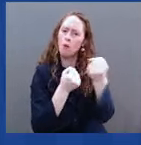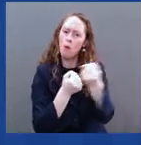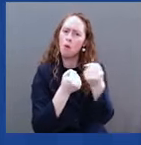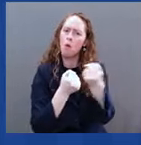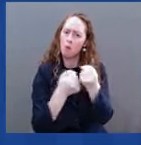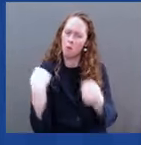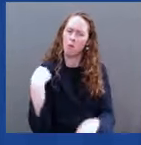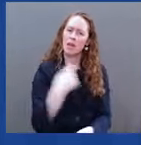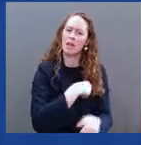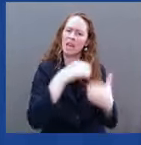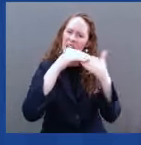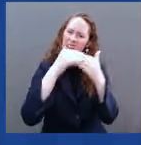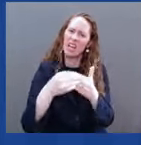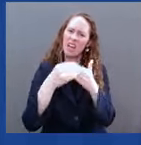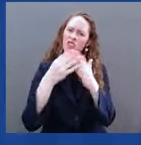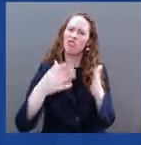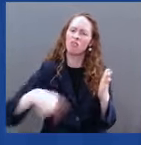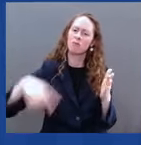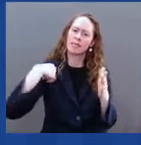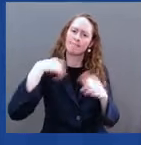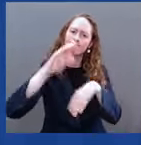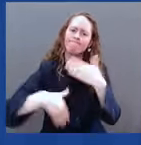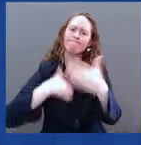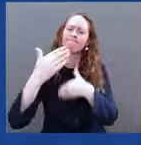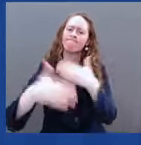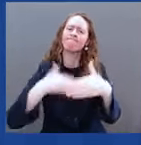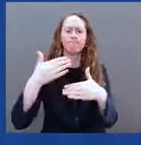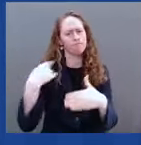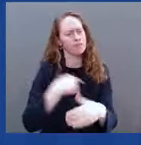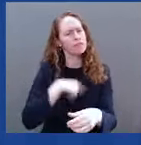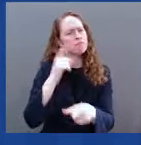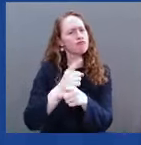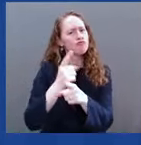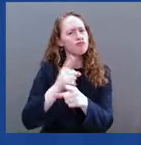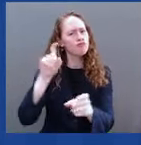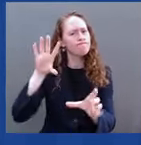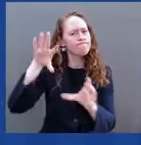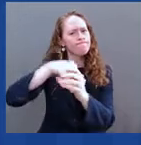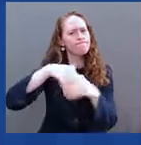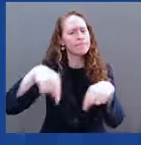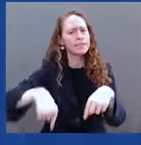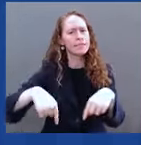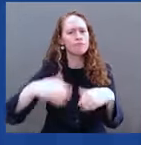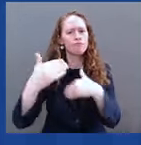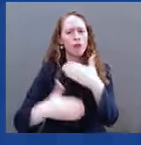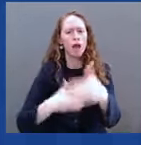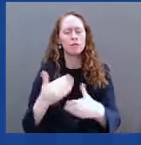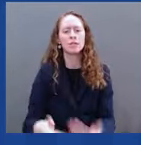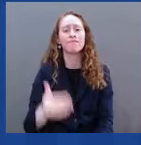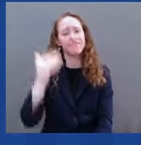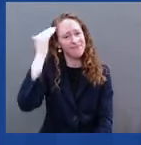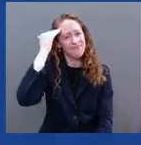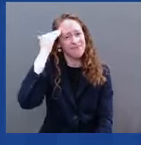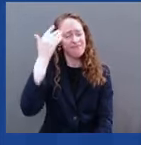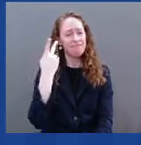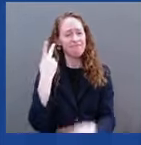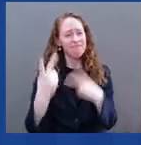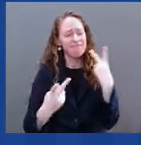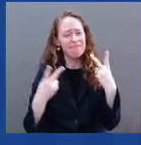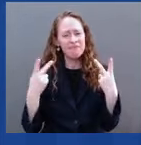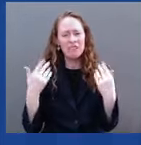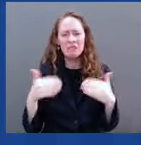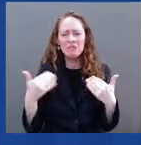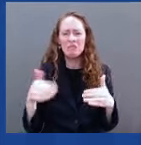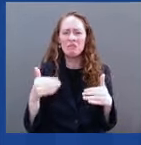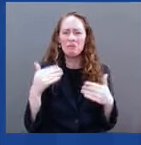to be engaged and do all we can to ease the suffering and pain of innocent women and children and men, for that matter,